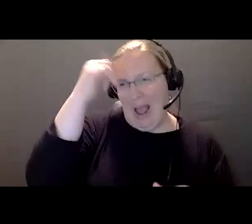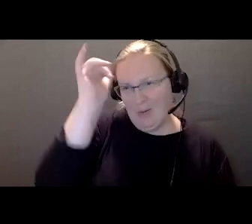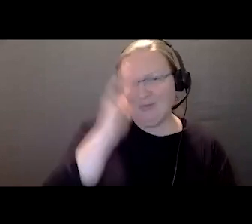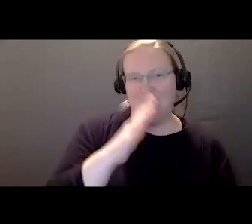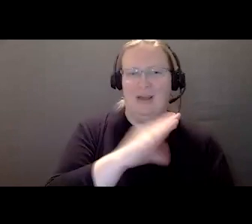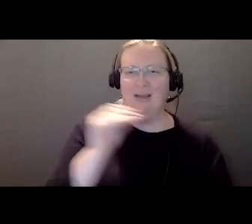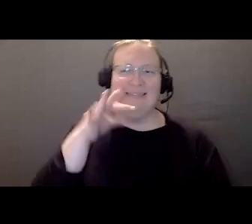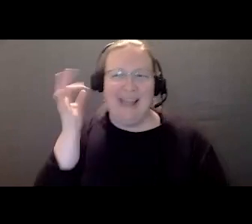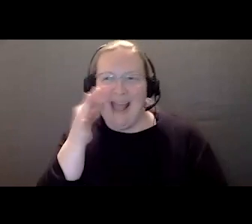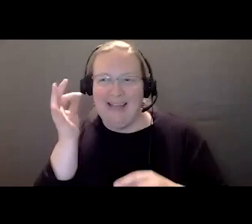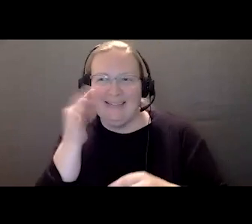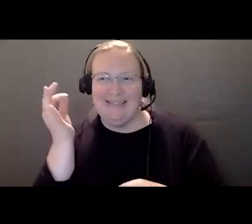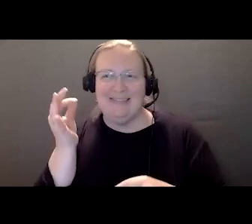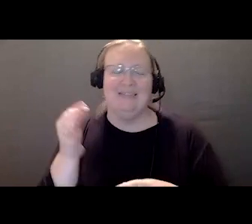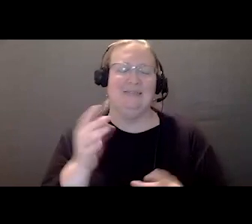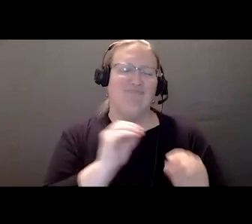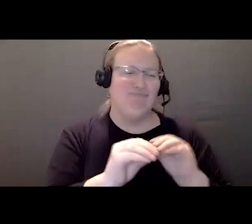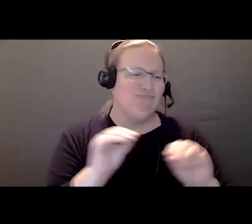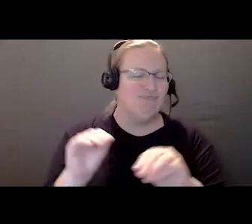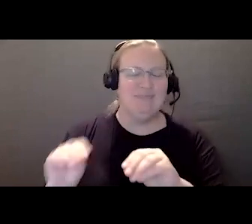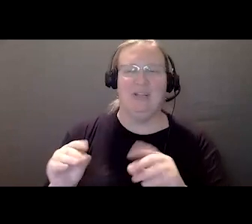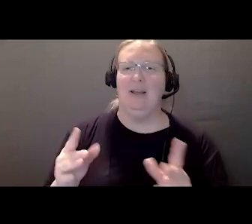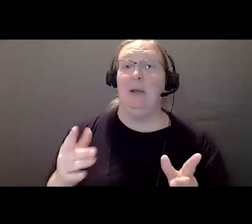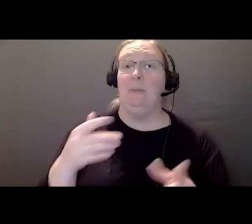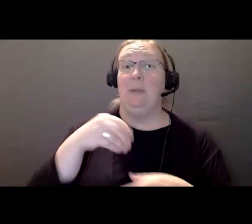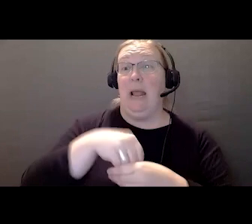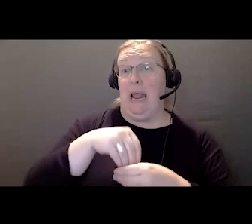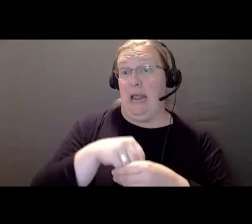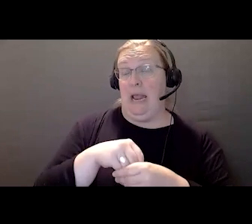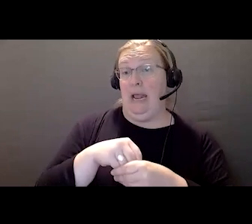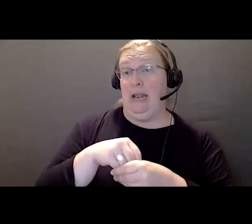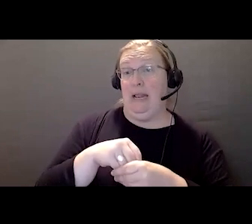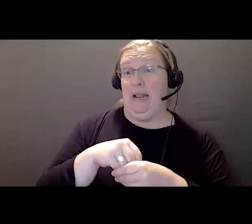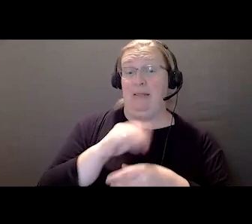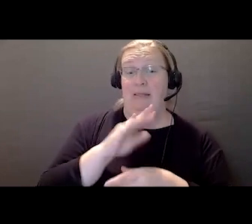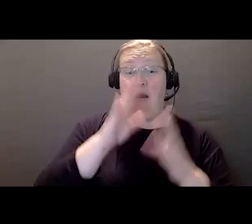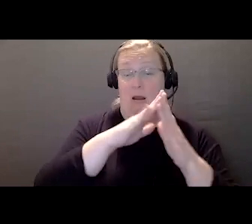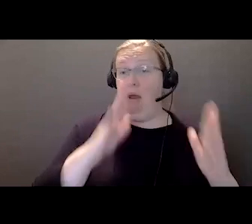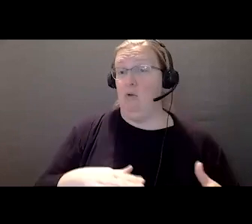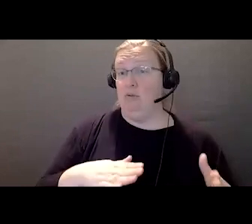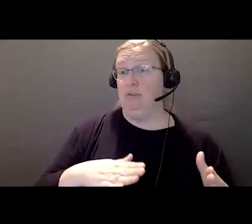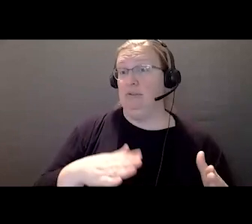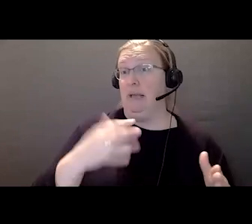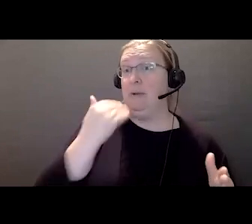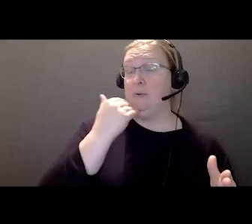When I was in the house, I mostly helped my grandmother. When I was in the house,